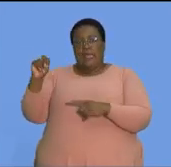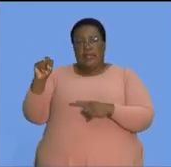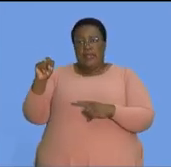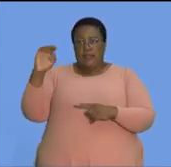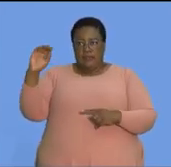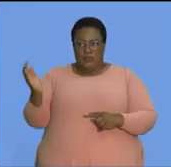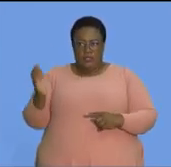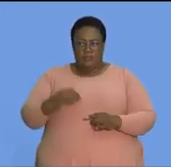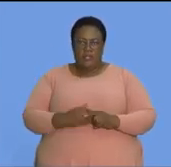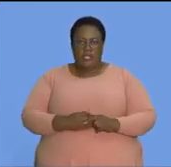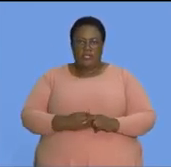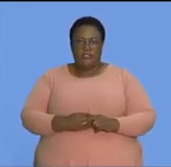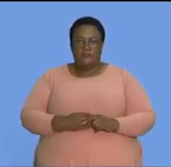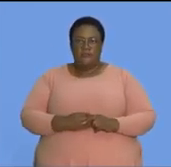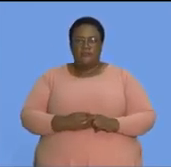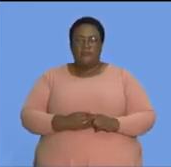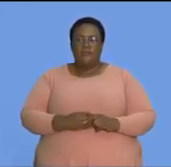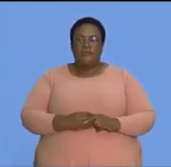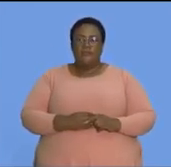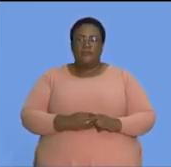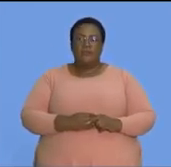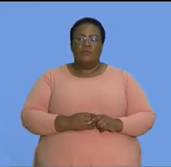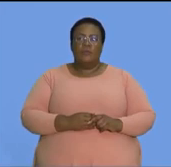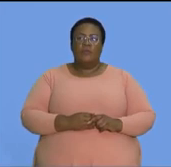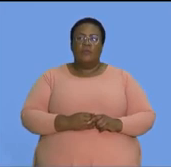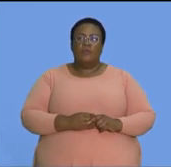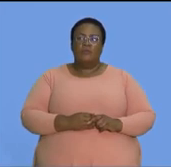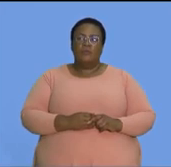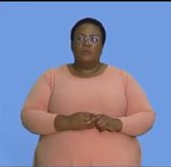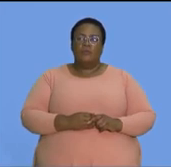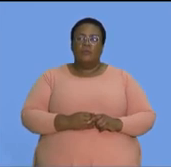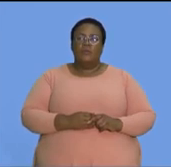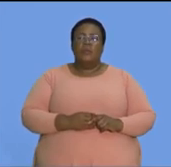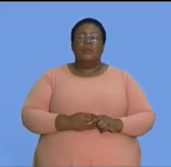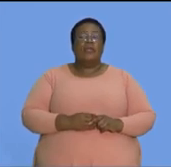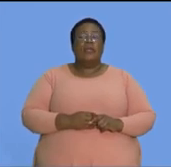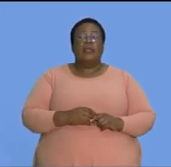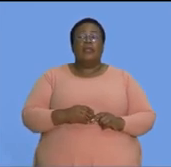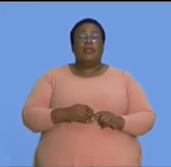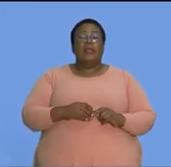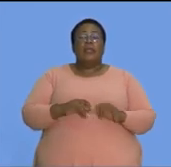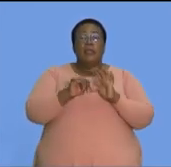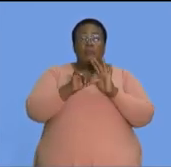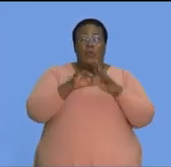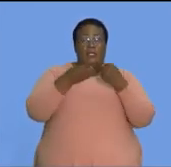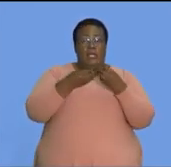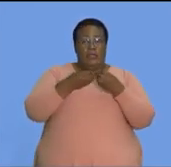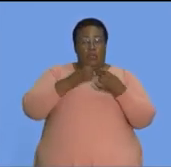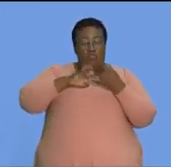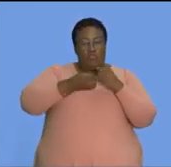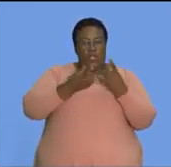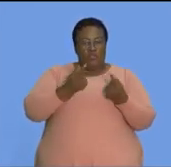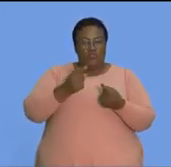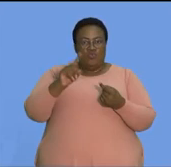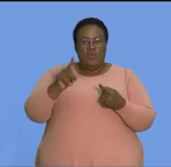n, right? And our big thing here that we are trying to do is to find what the